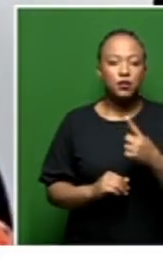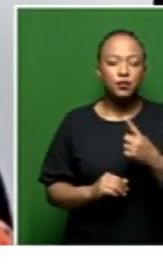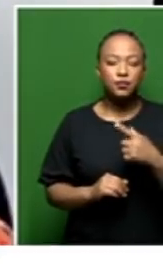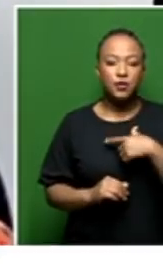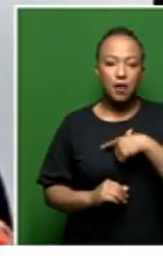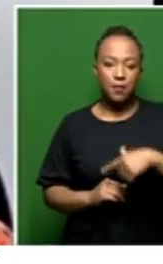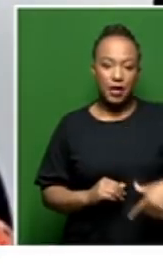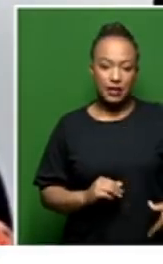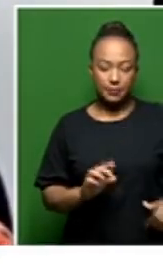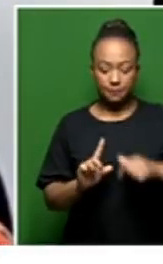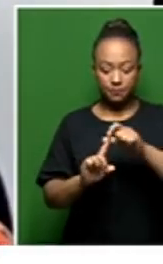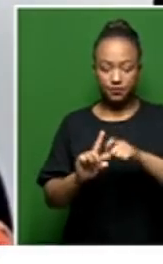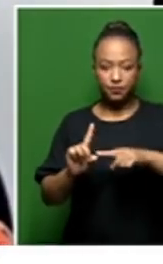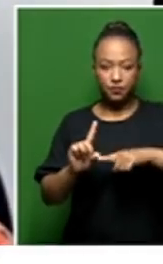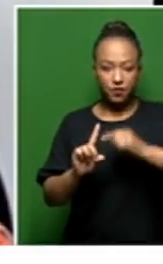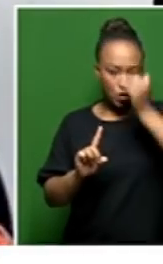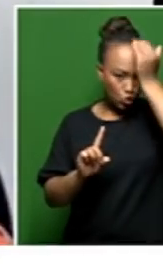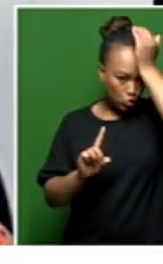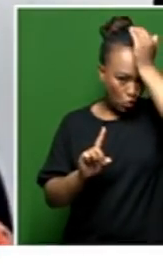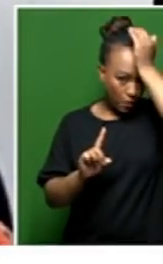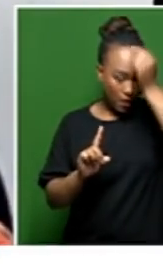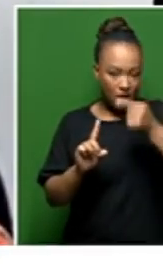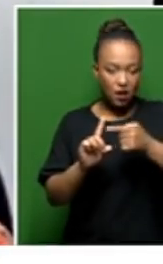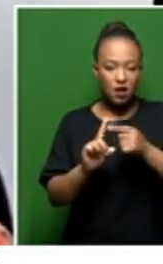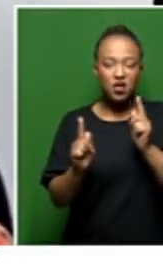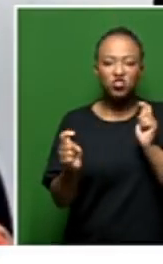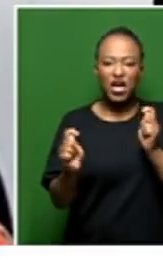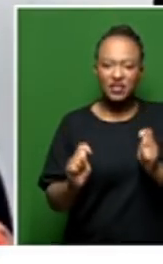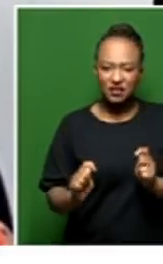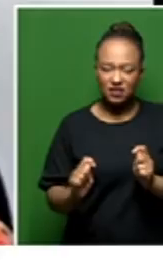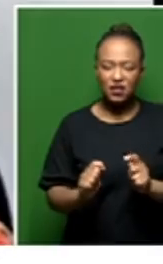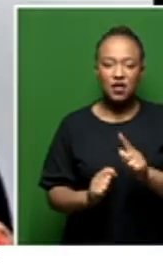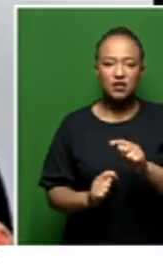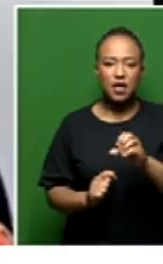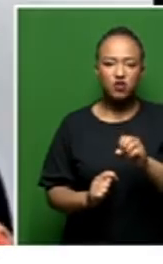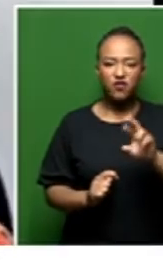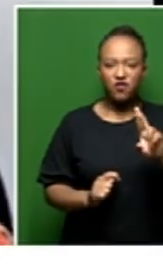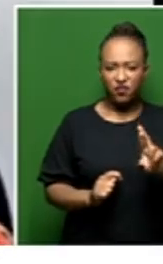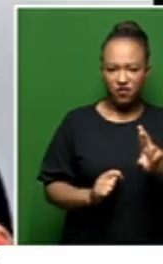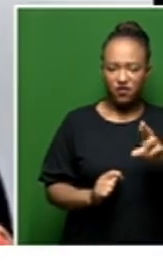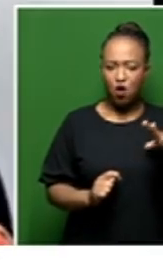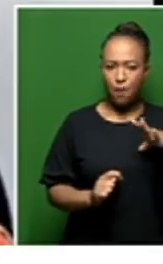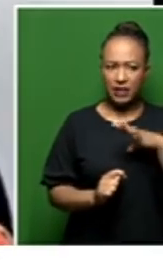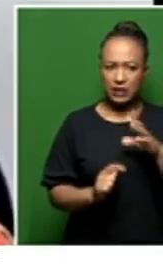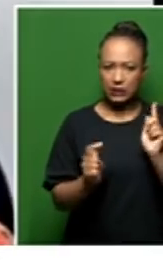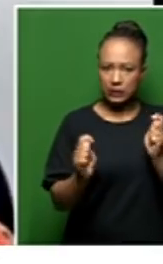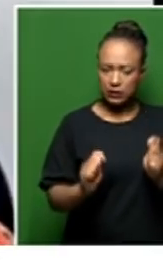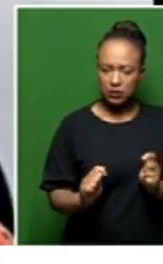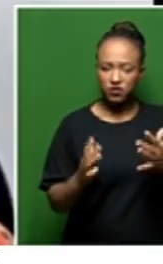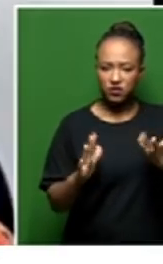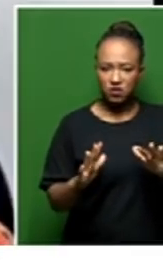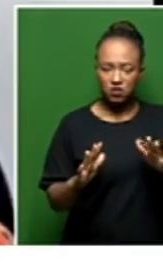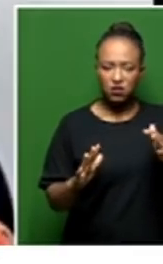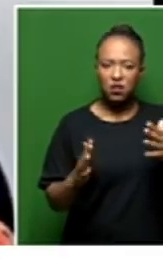President Zuma changed fundamentally the terms of reference of this commission of inquiry. And as a result,